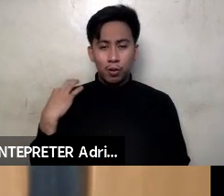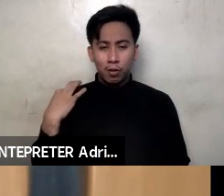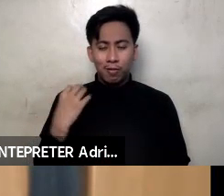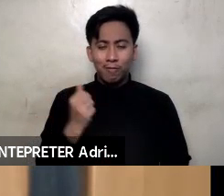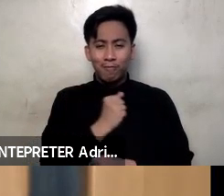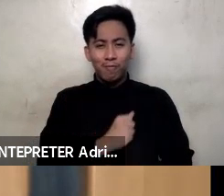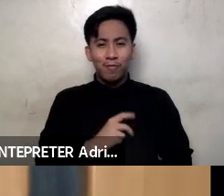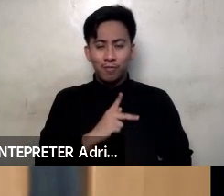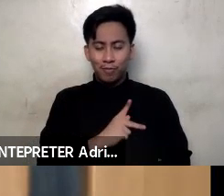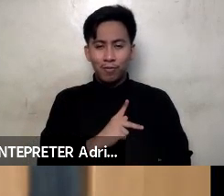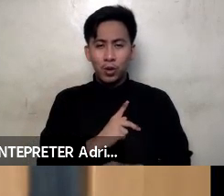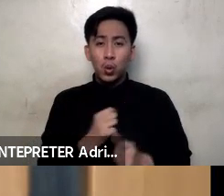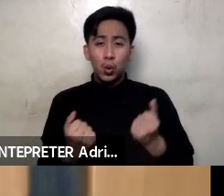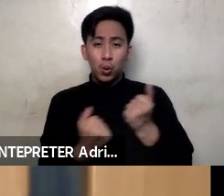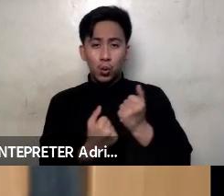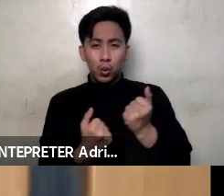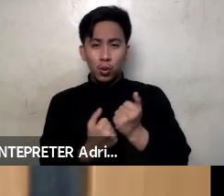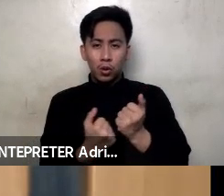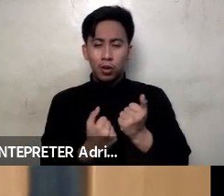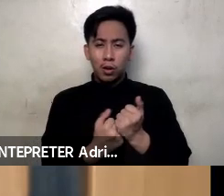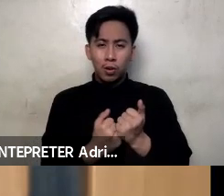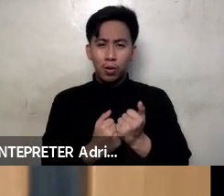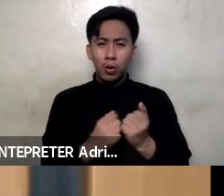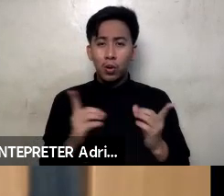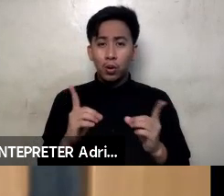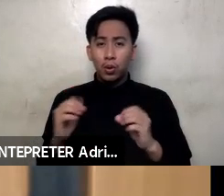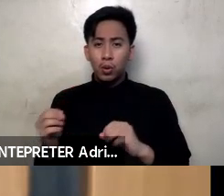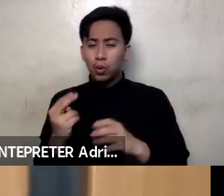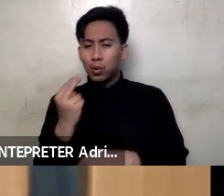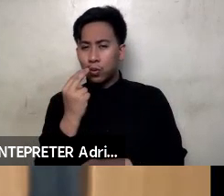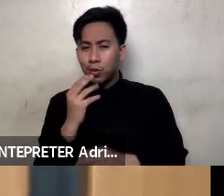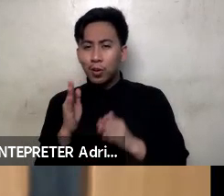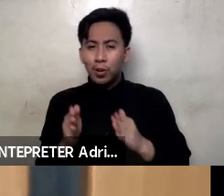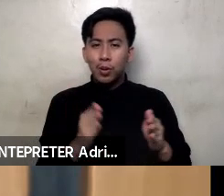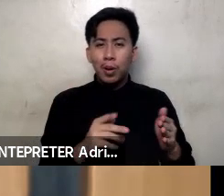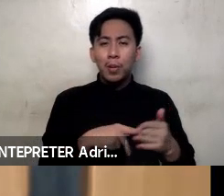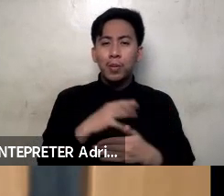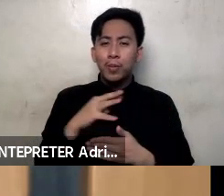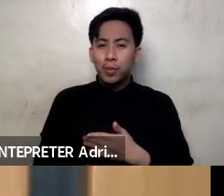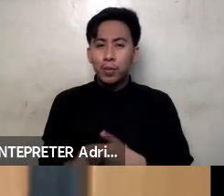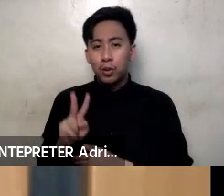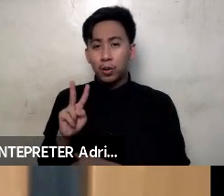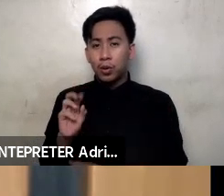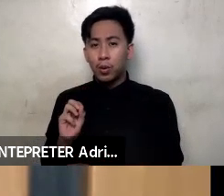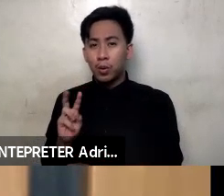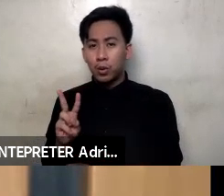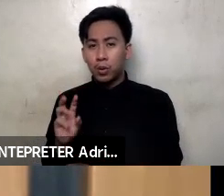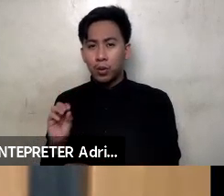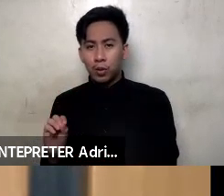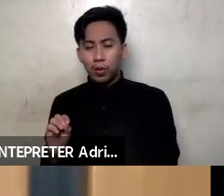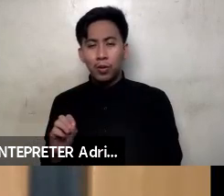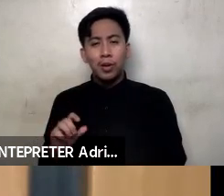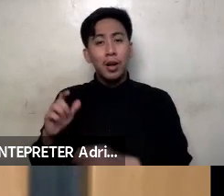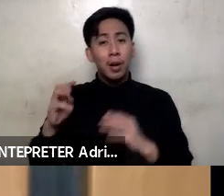their contribution in implementing our nutrition plans and programs. In 2020, late Mayor